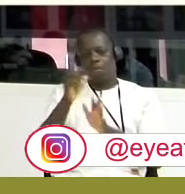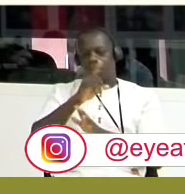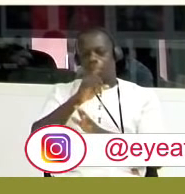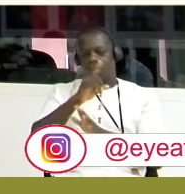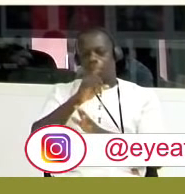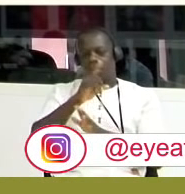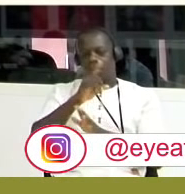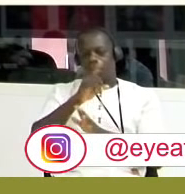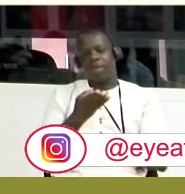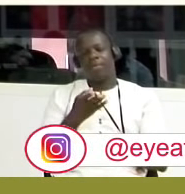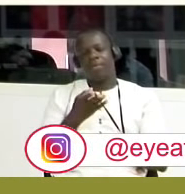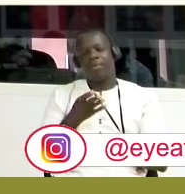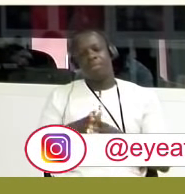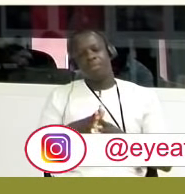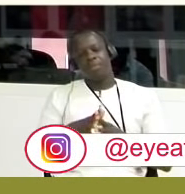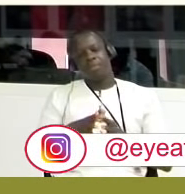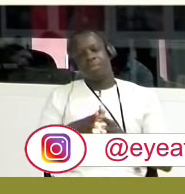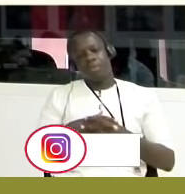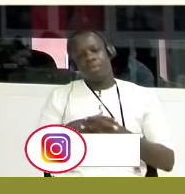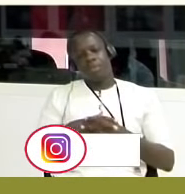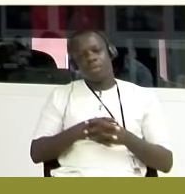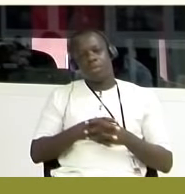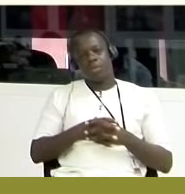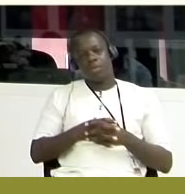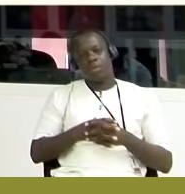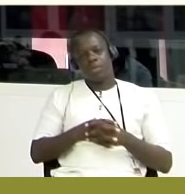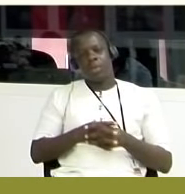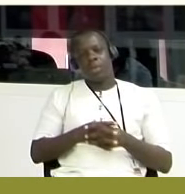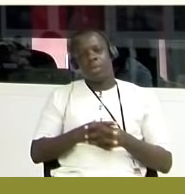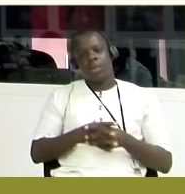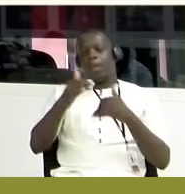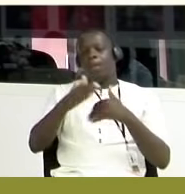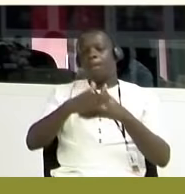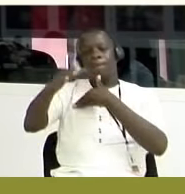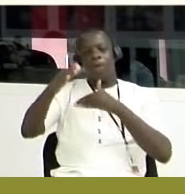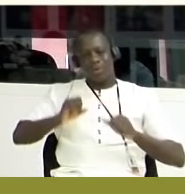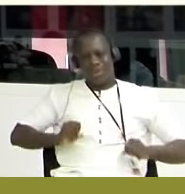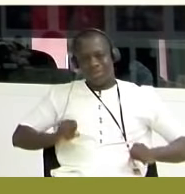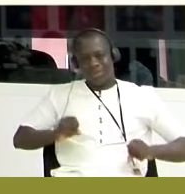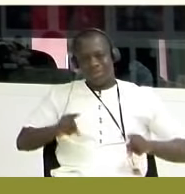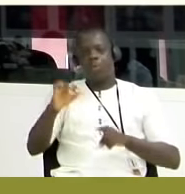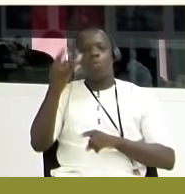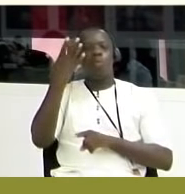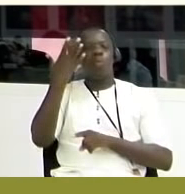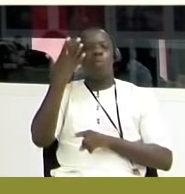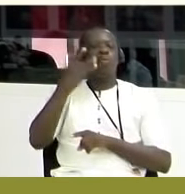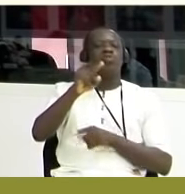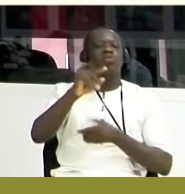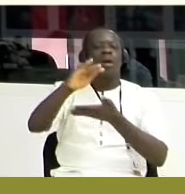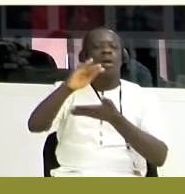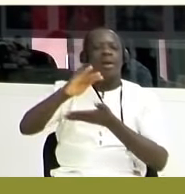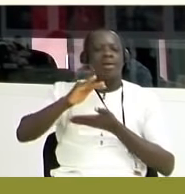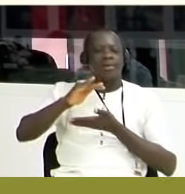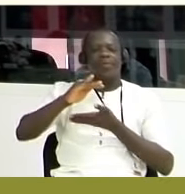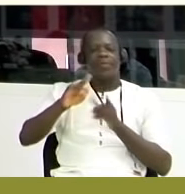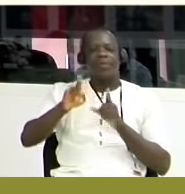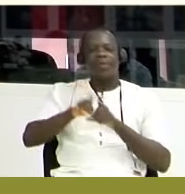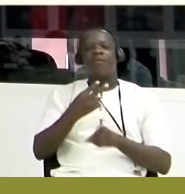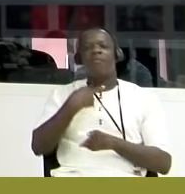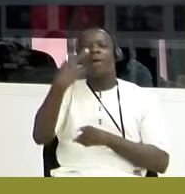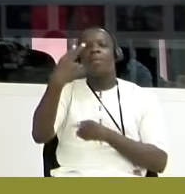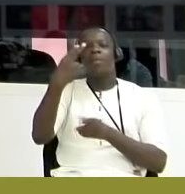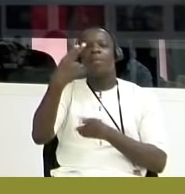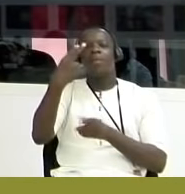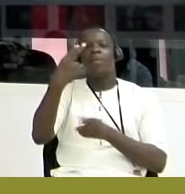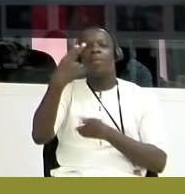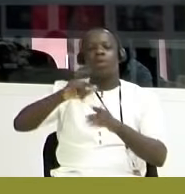Well, let's be a bit more specific. When did you receive this verbal report concerning the demonstration? That was the Friday, I